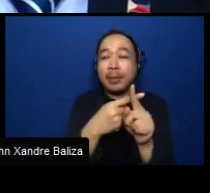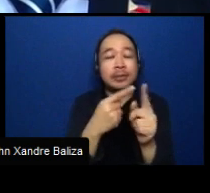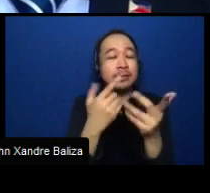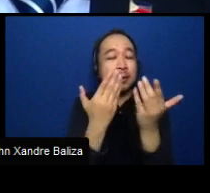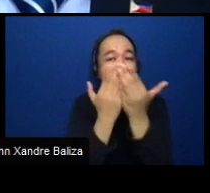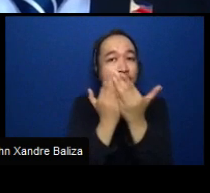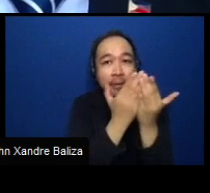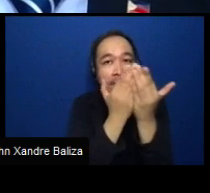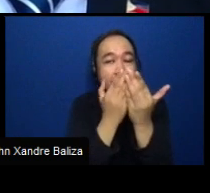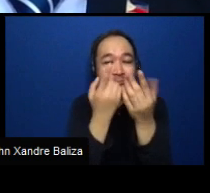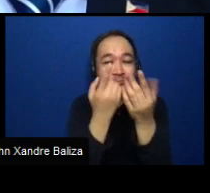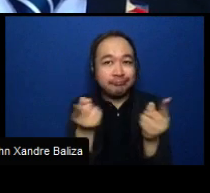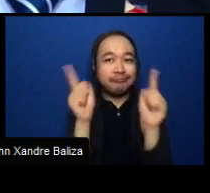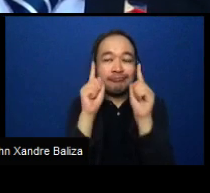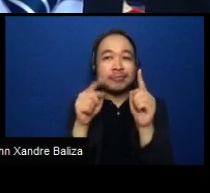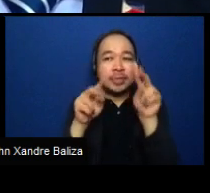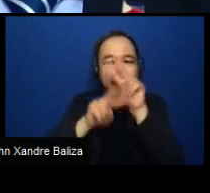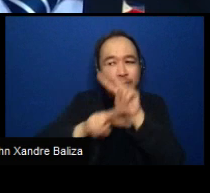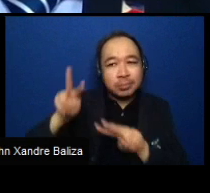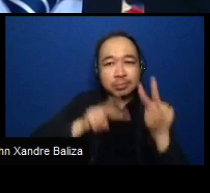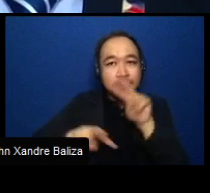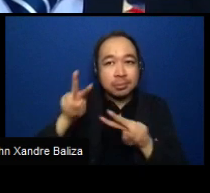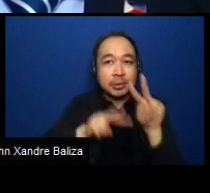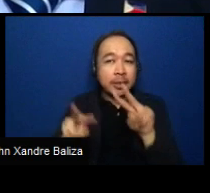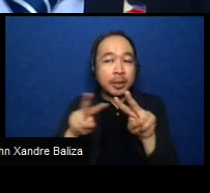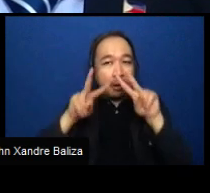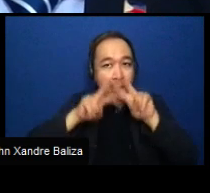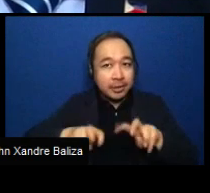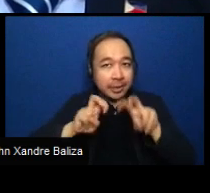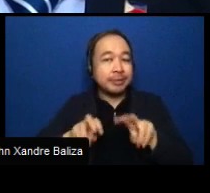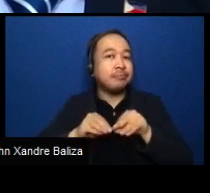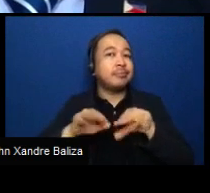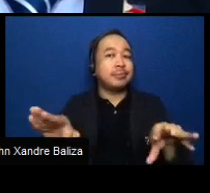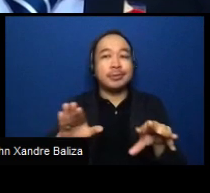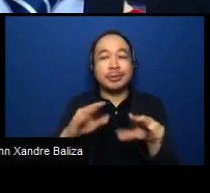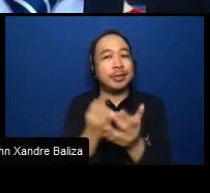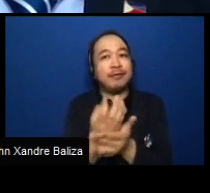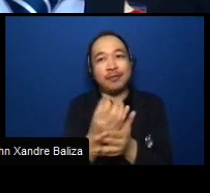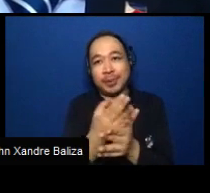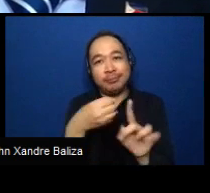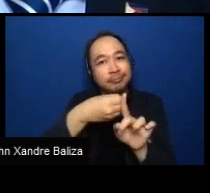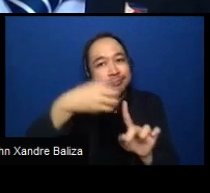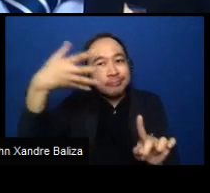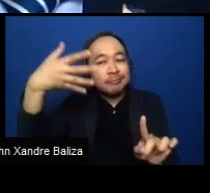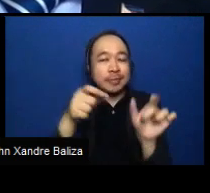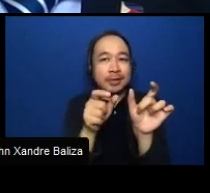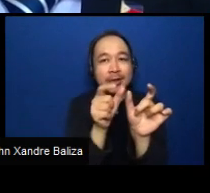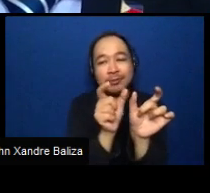in generating, analyzing, and disseminating reliable and disaggregated population